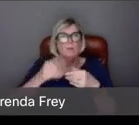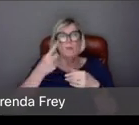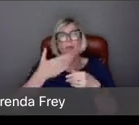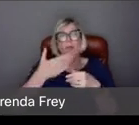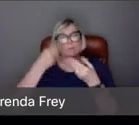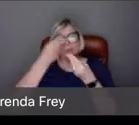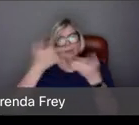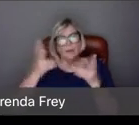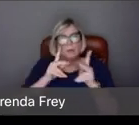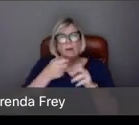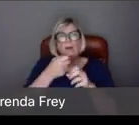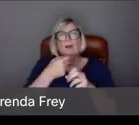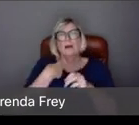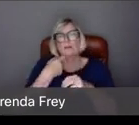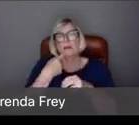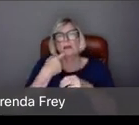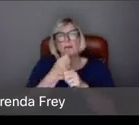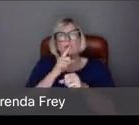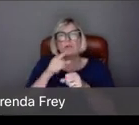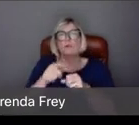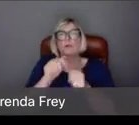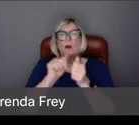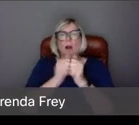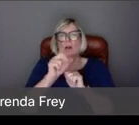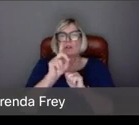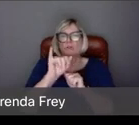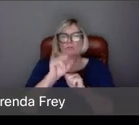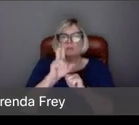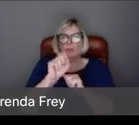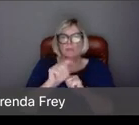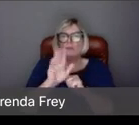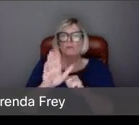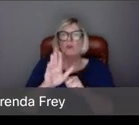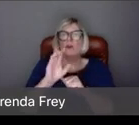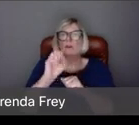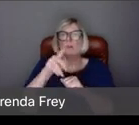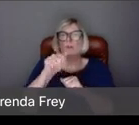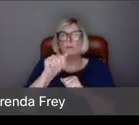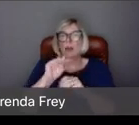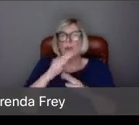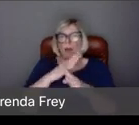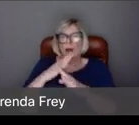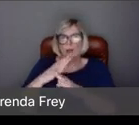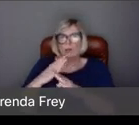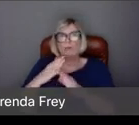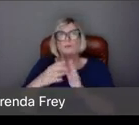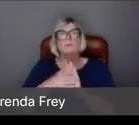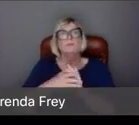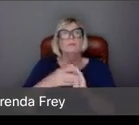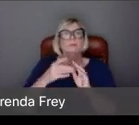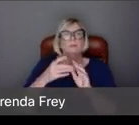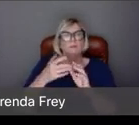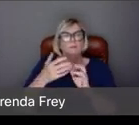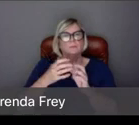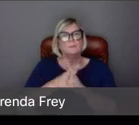make sure you're adjusting your spam blocker or email settings, because sometimes responses from the credit bureaus can be blocked. So you want to look at